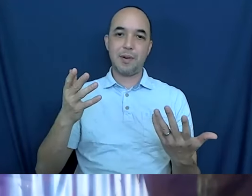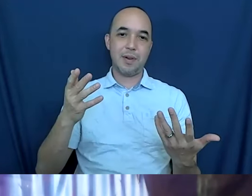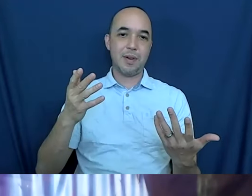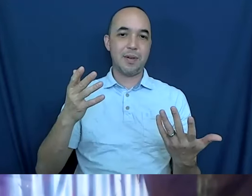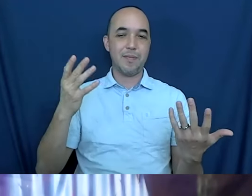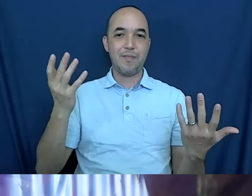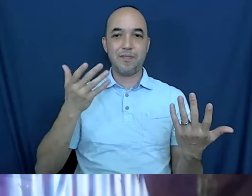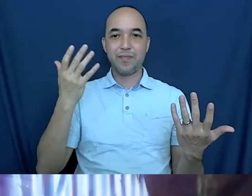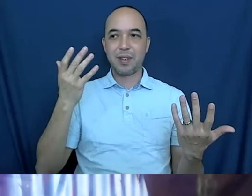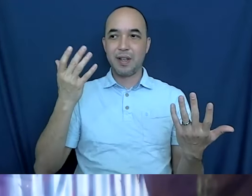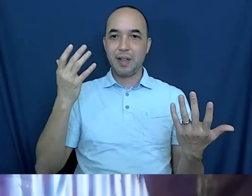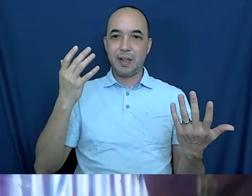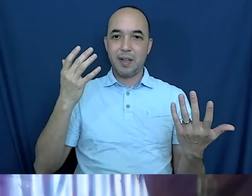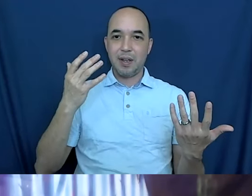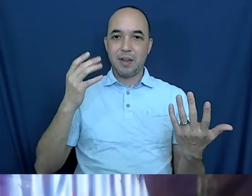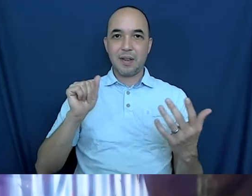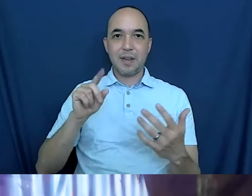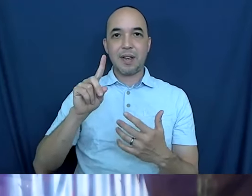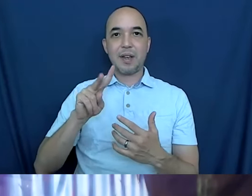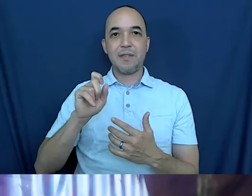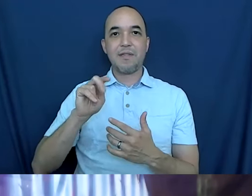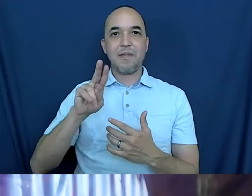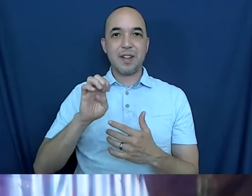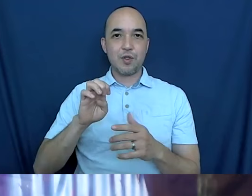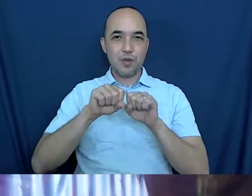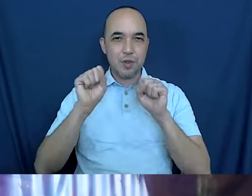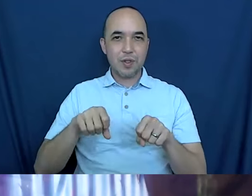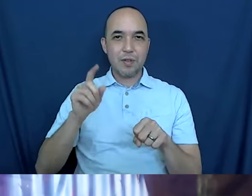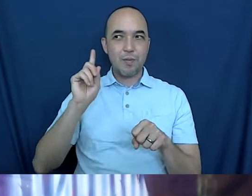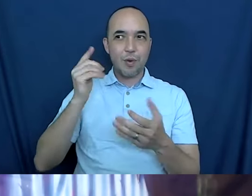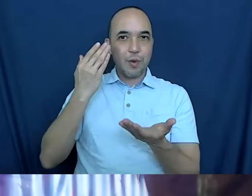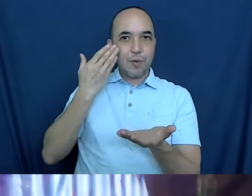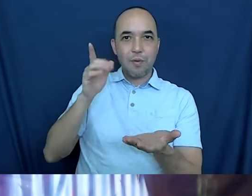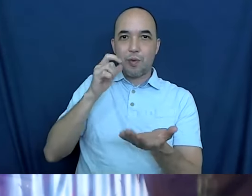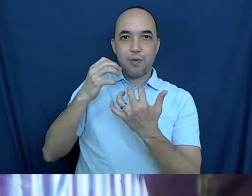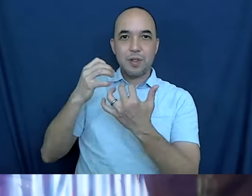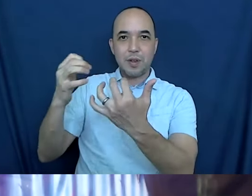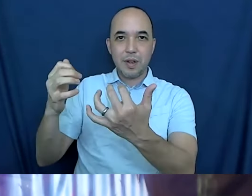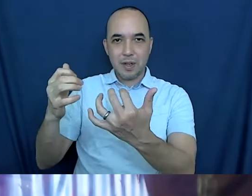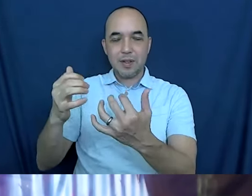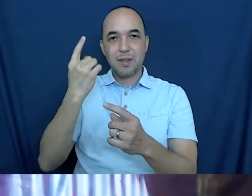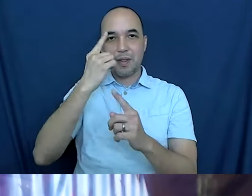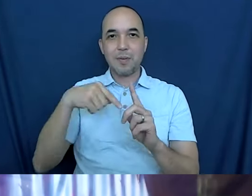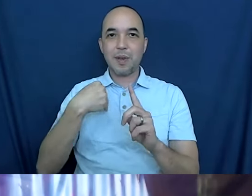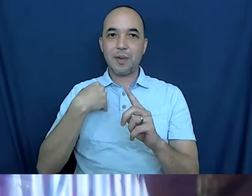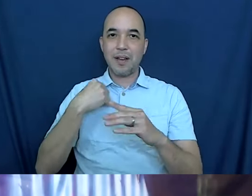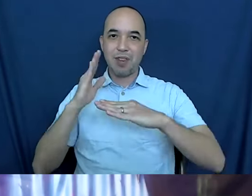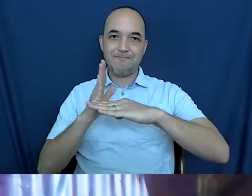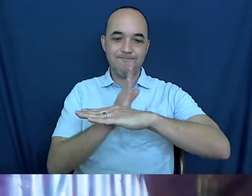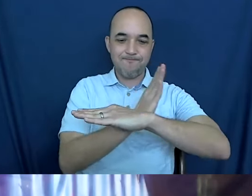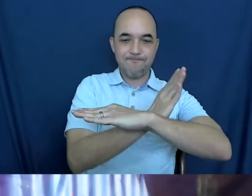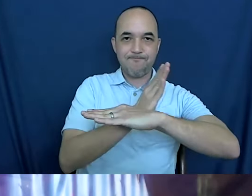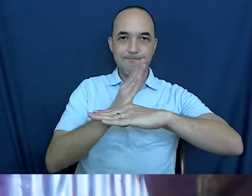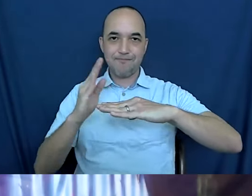adventure system that where you don't know your audience, think about ways to have a kind of a sliding scale of difficulty, ways to increase the difficulty